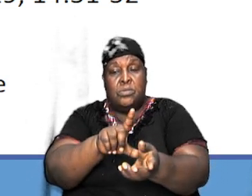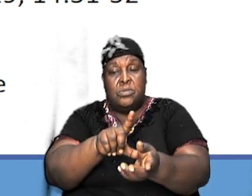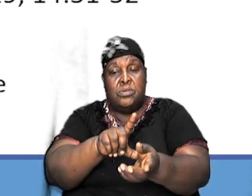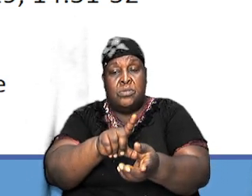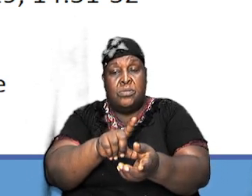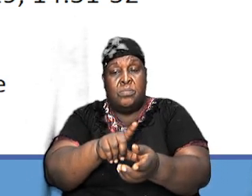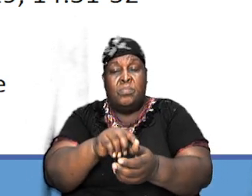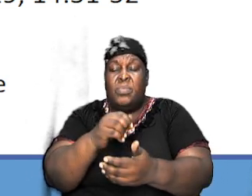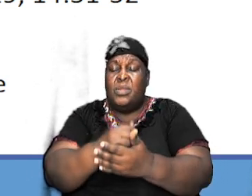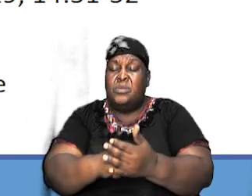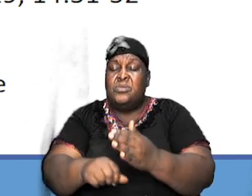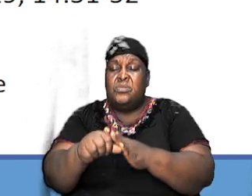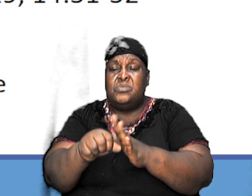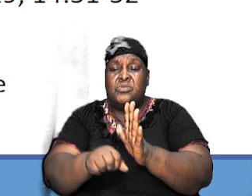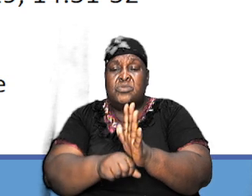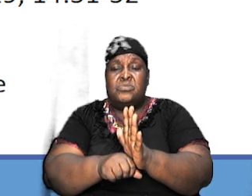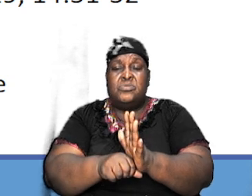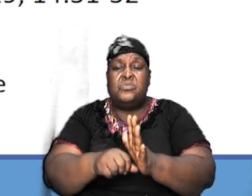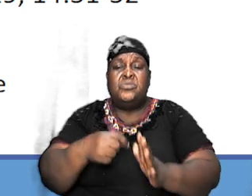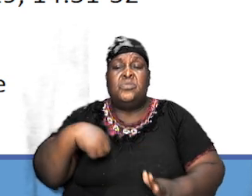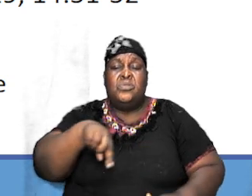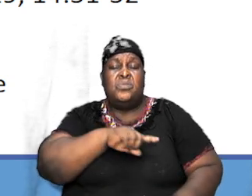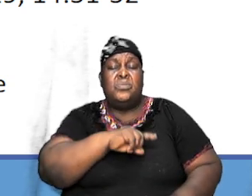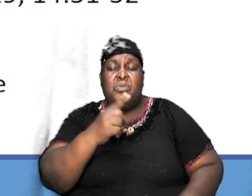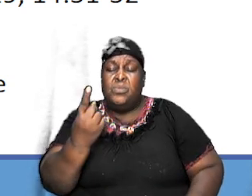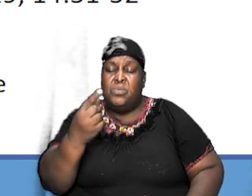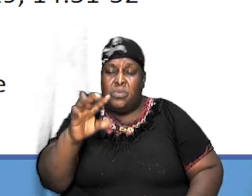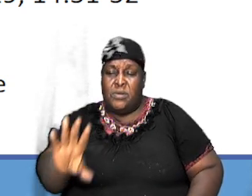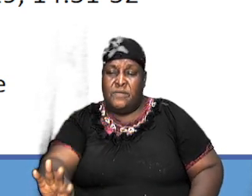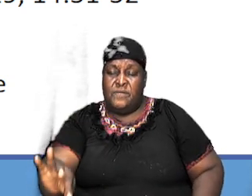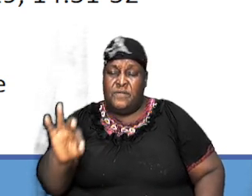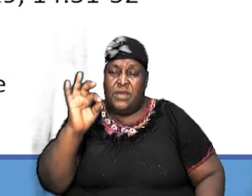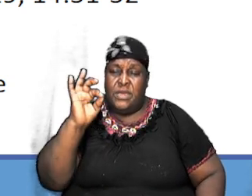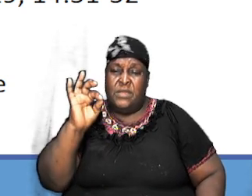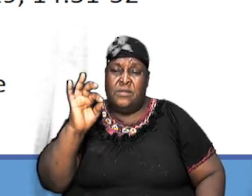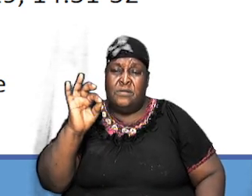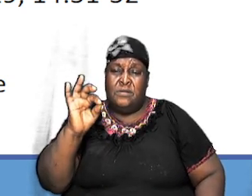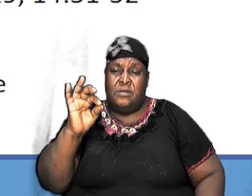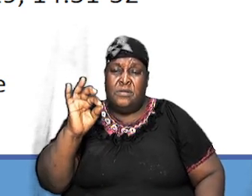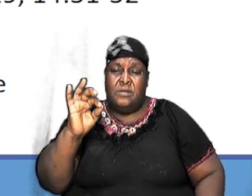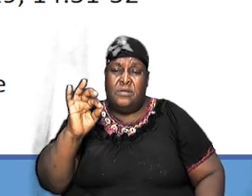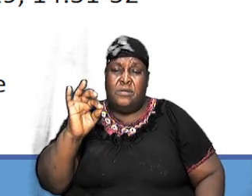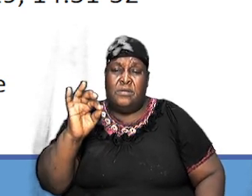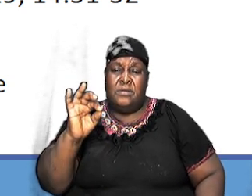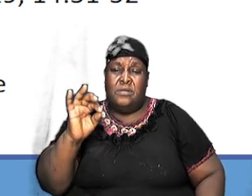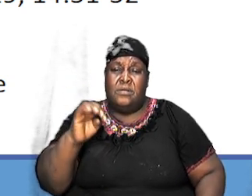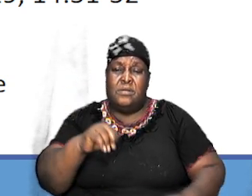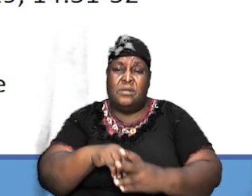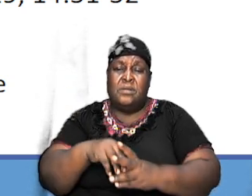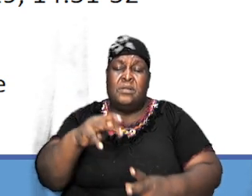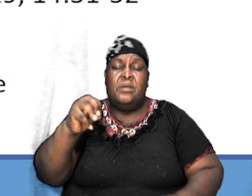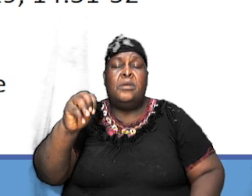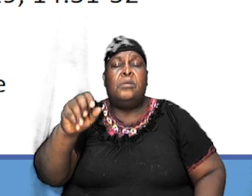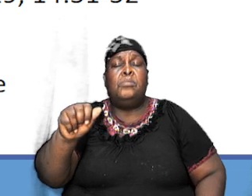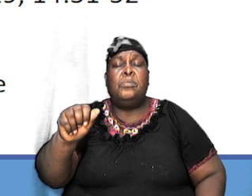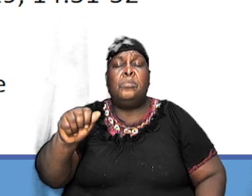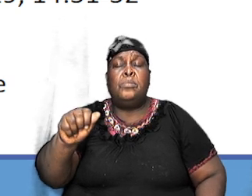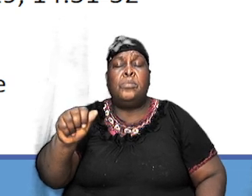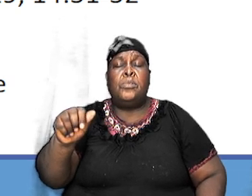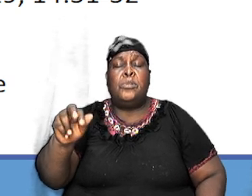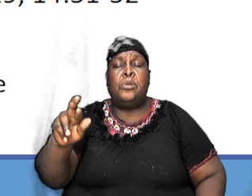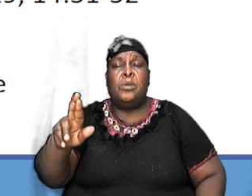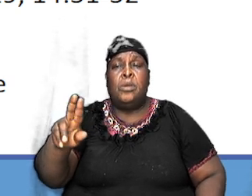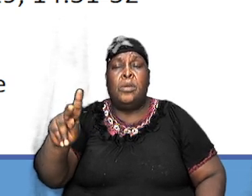However, there are some scriptures that we can only find or can only be found in Mark.